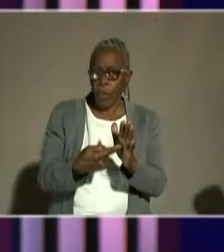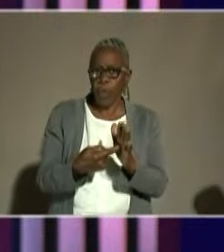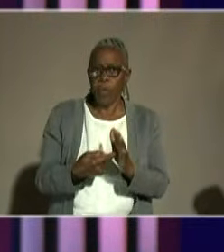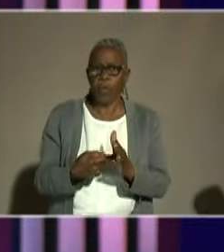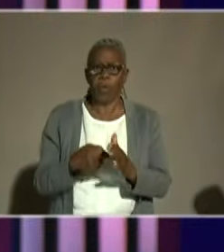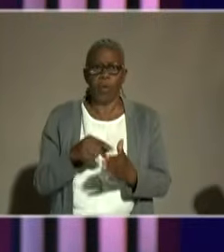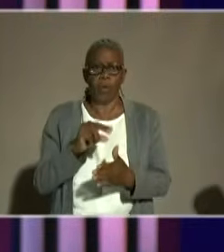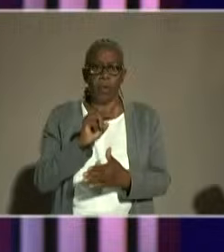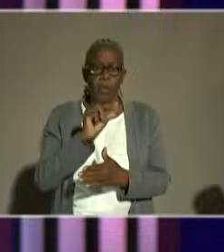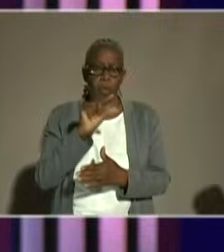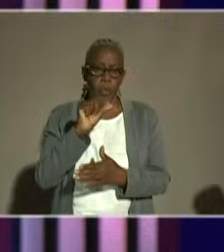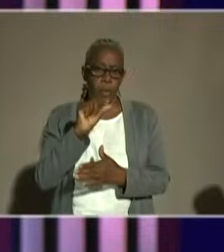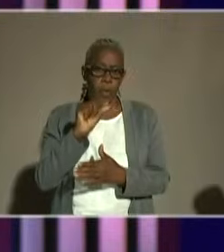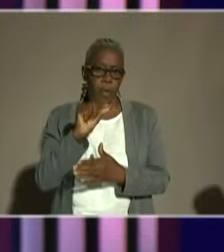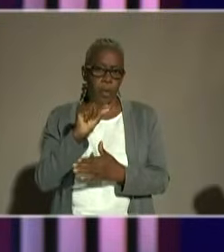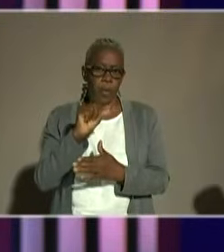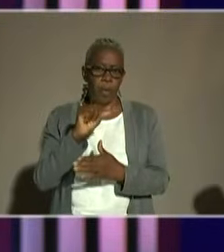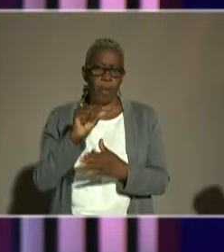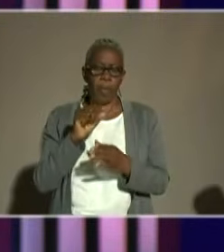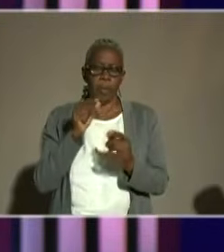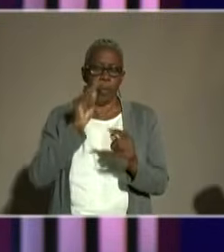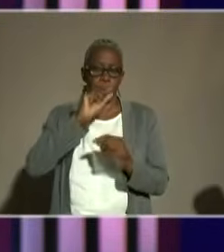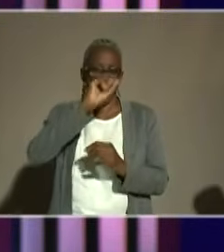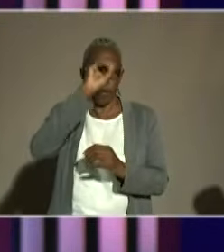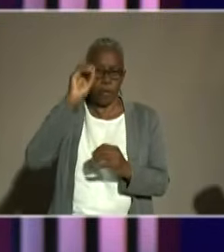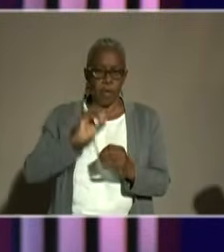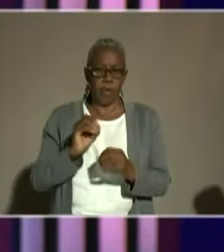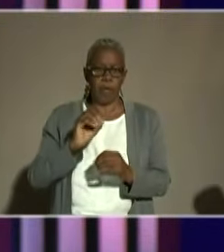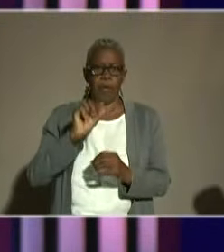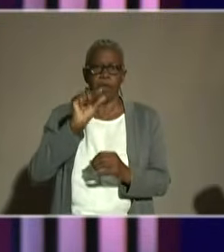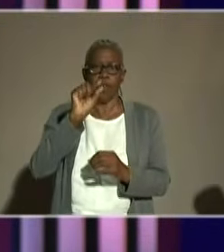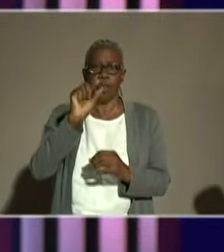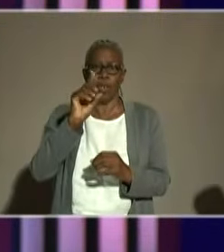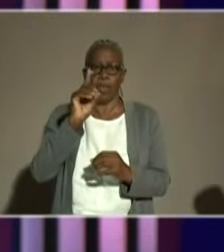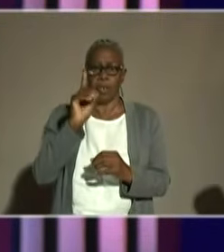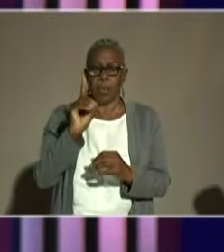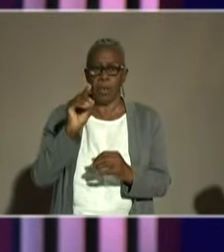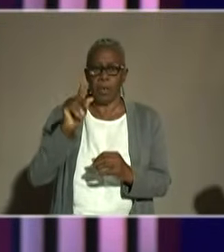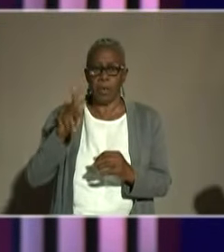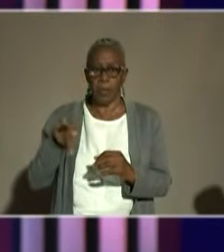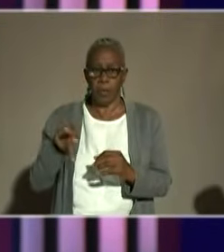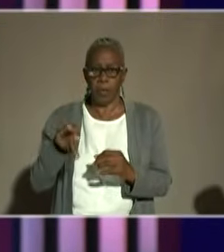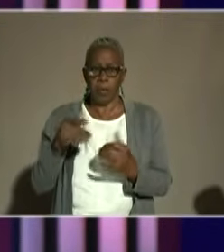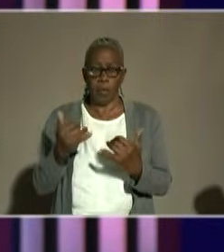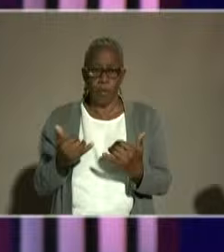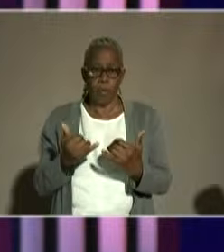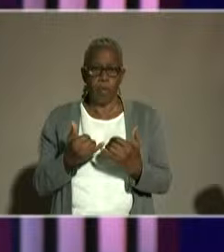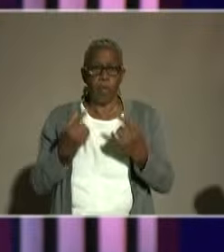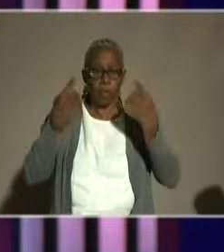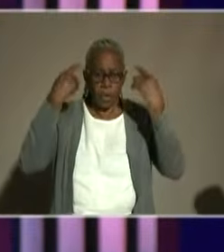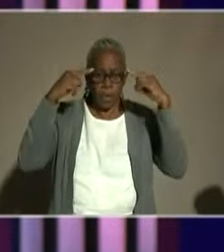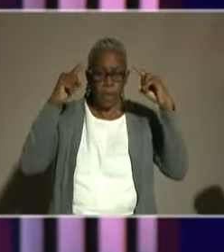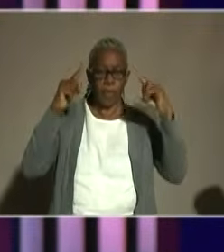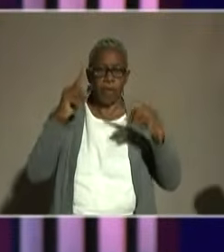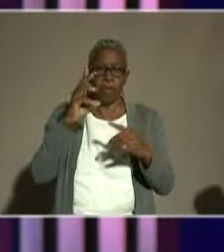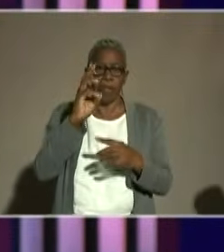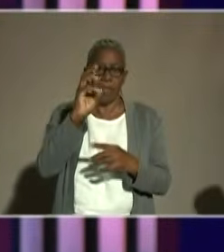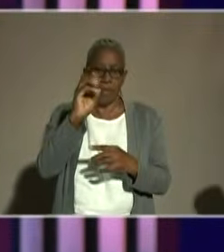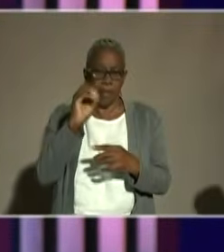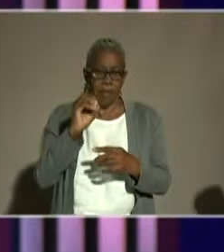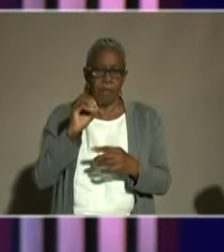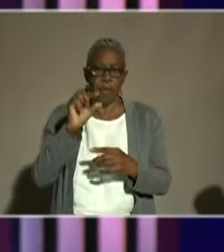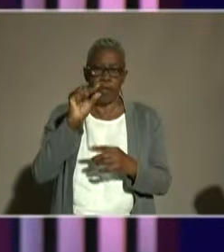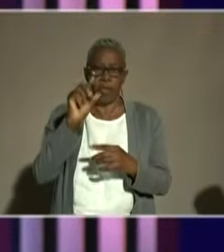GDP at the beginning of 2012, is now, in this fiscal year, projected to achieve the target of 60% of